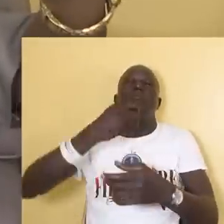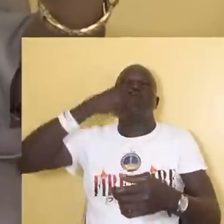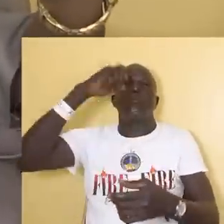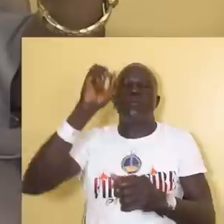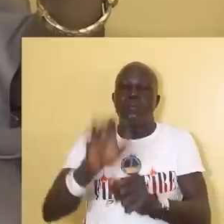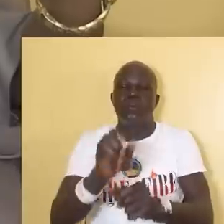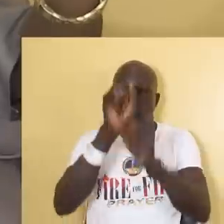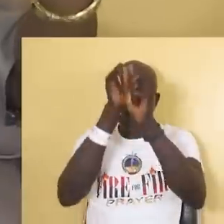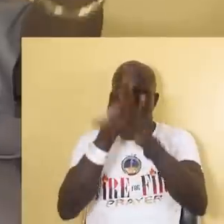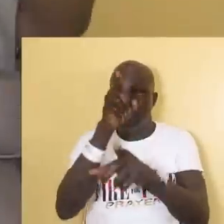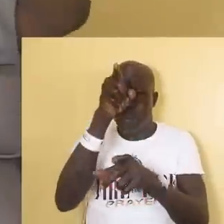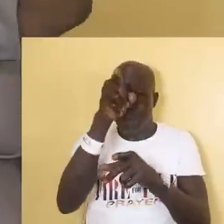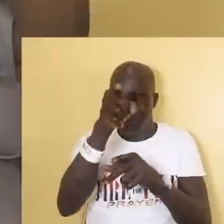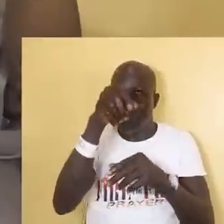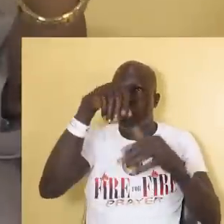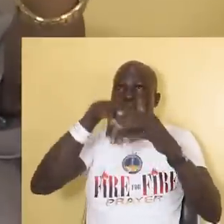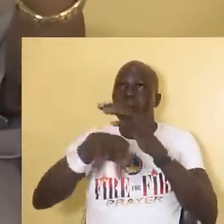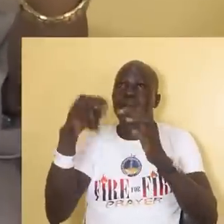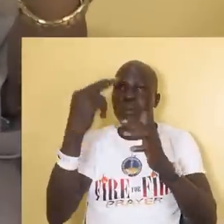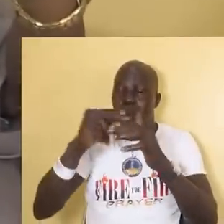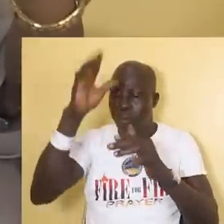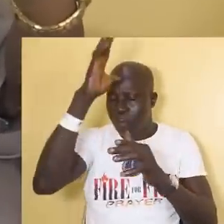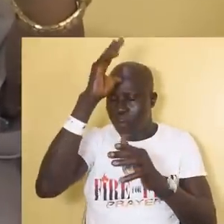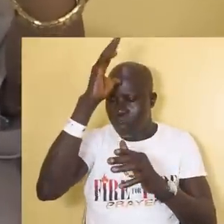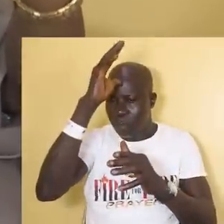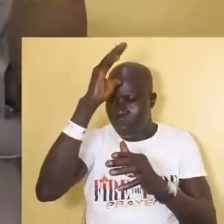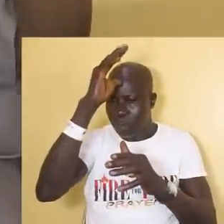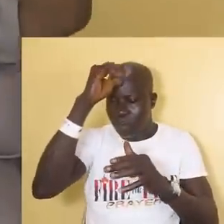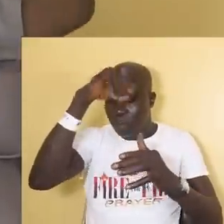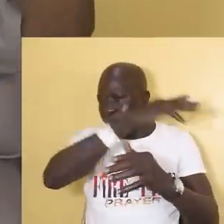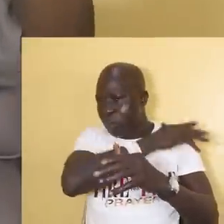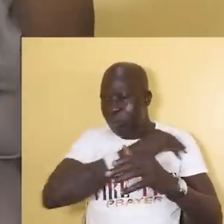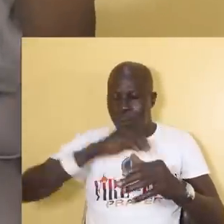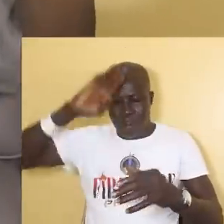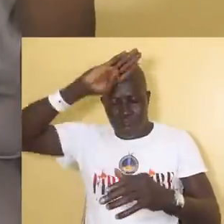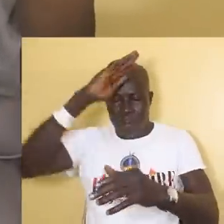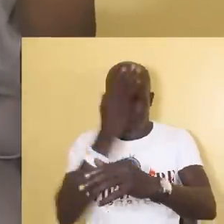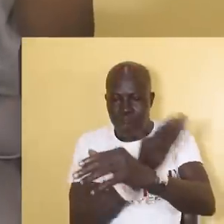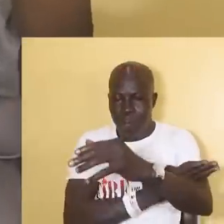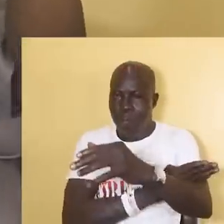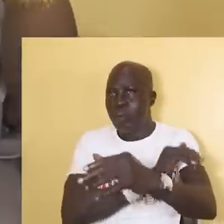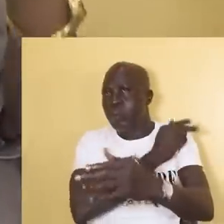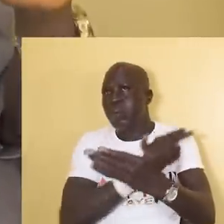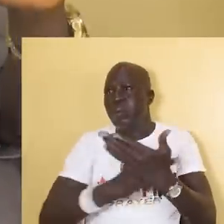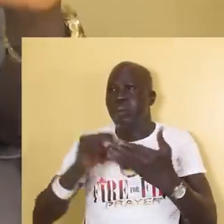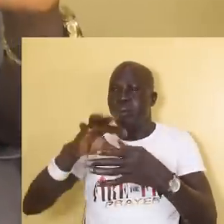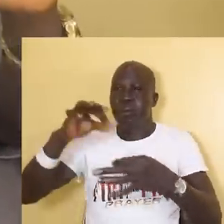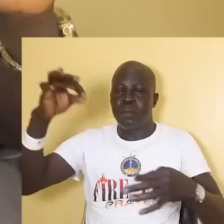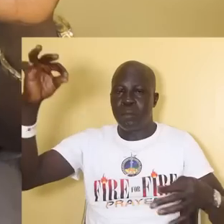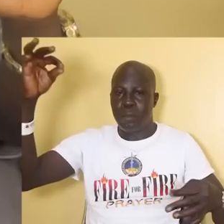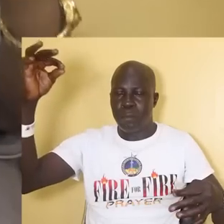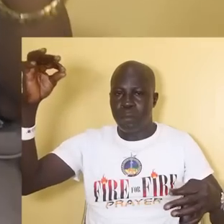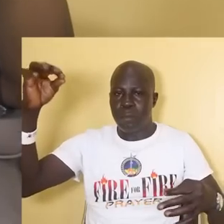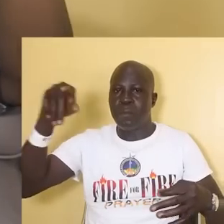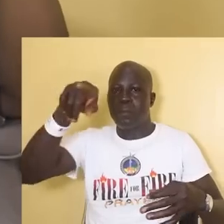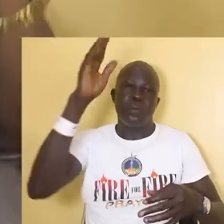And I bless you. In the name of the Father, Son, and the Holy